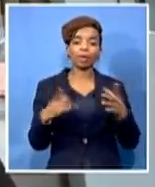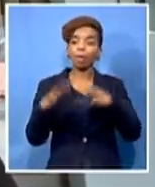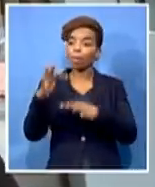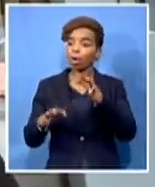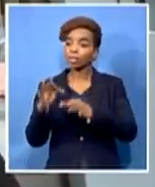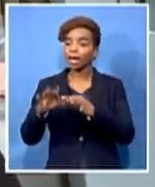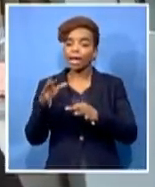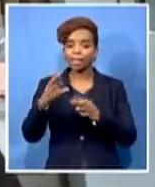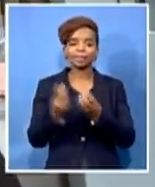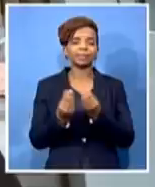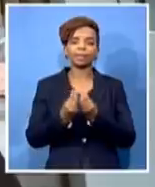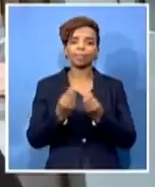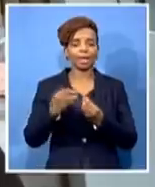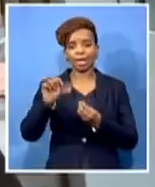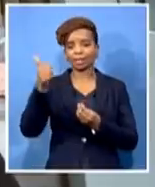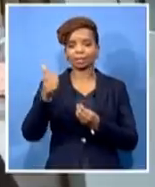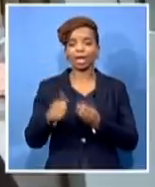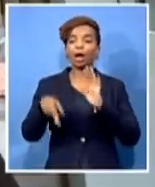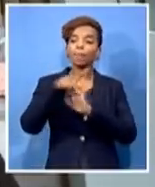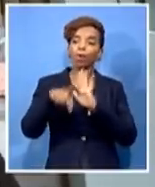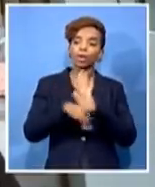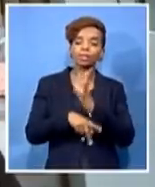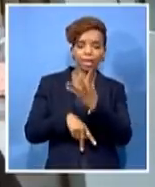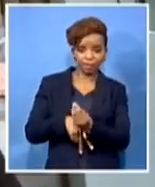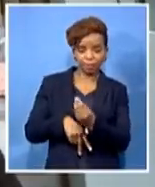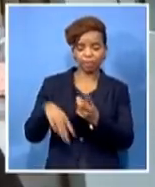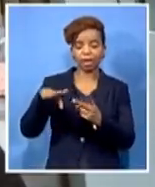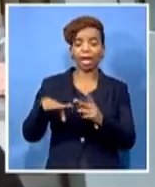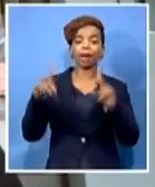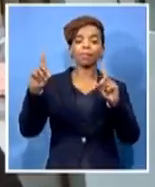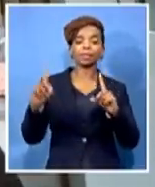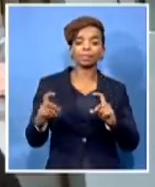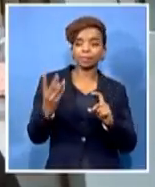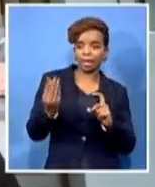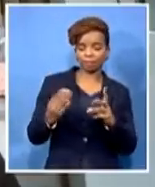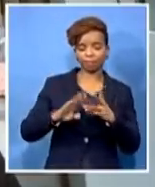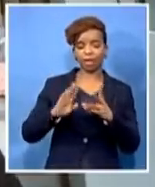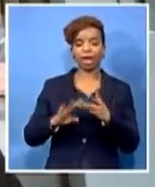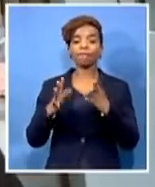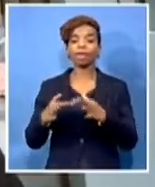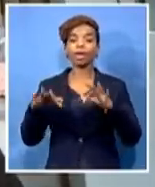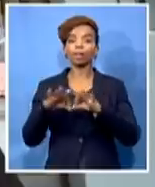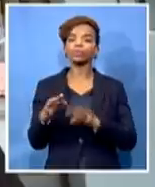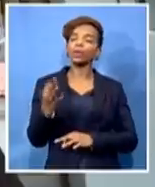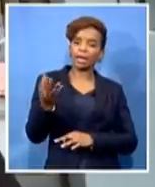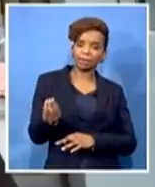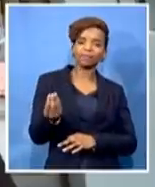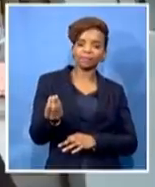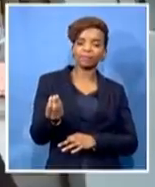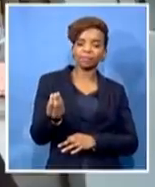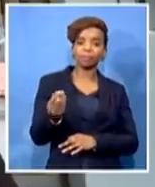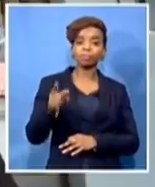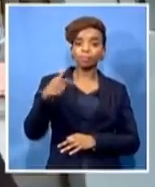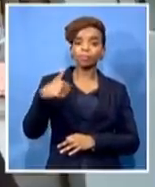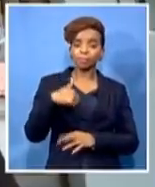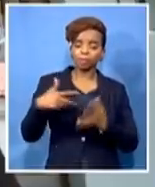policies, by principles, and by values. That's when I speak about political literacy. And you can't be